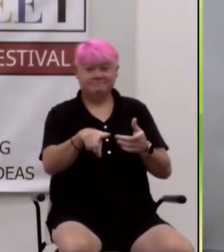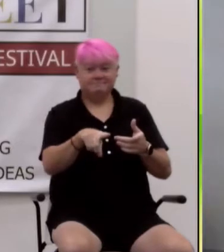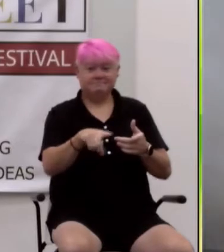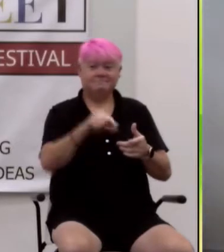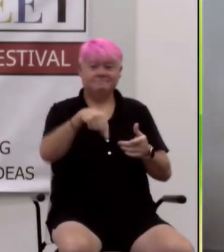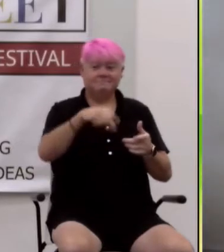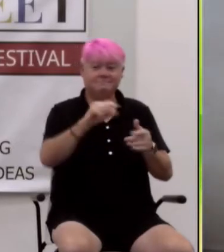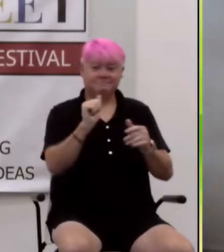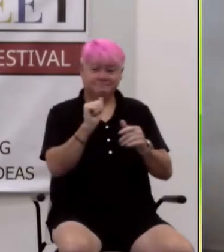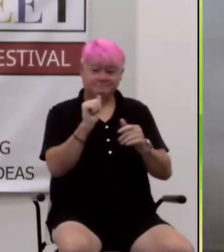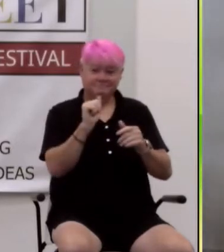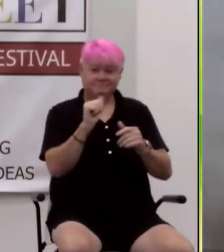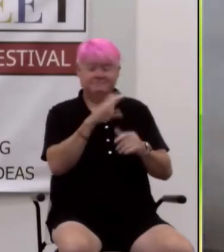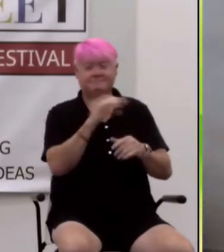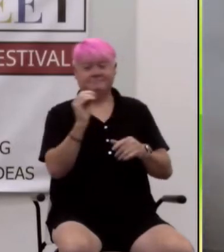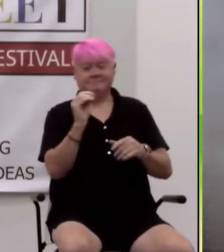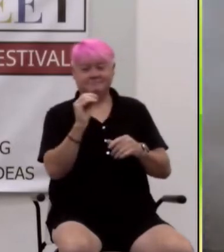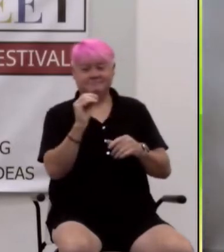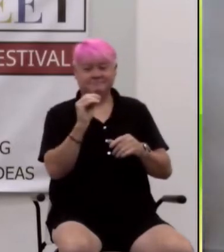period or something like that. So